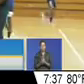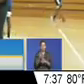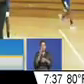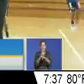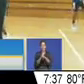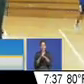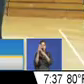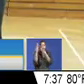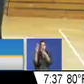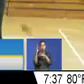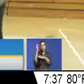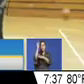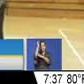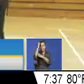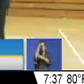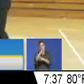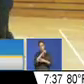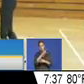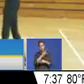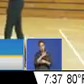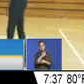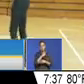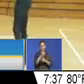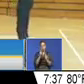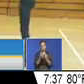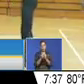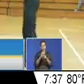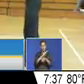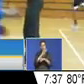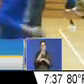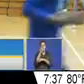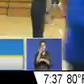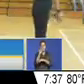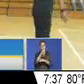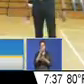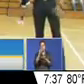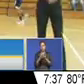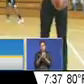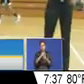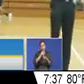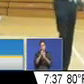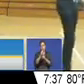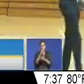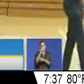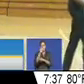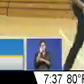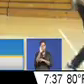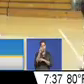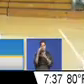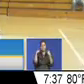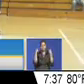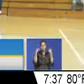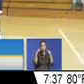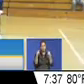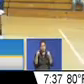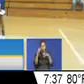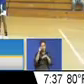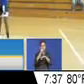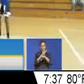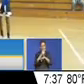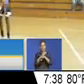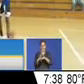Good evening, mamas. I'm Mama Y'all Knowles with your ZNS Total Sports. So we are live here at the AF Adderley Gymnasium, the site of